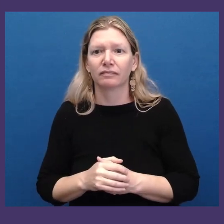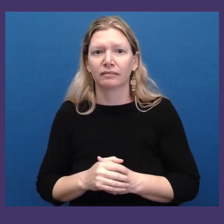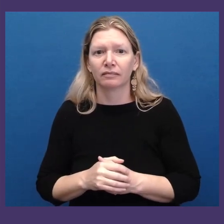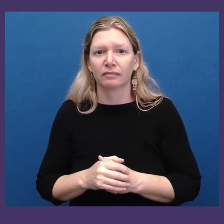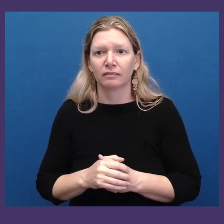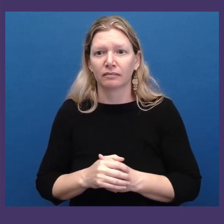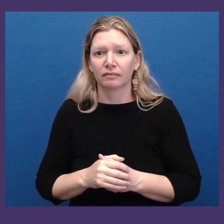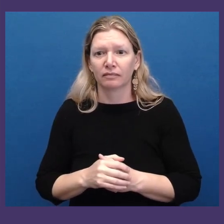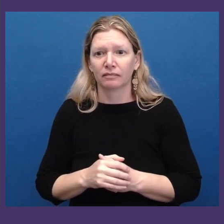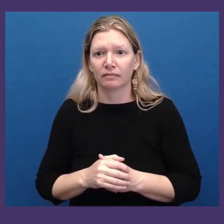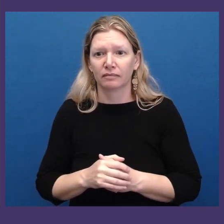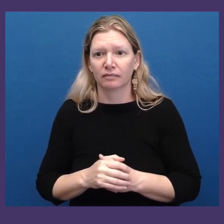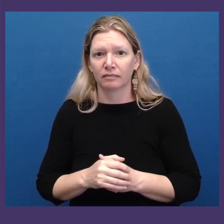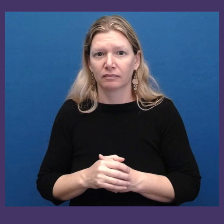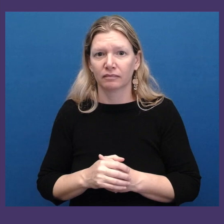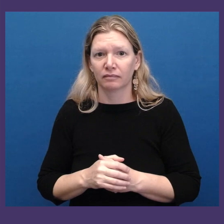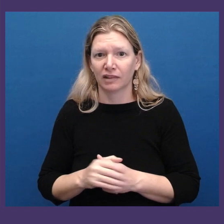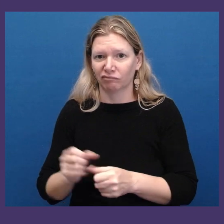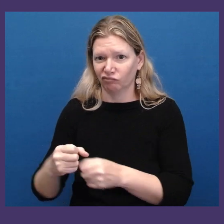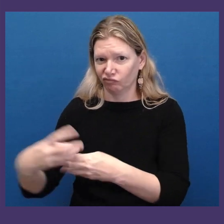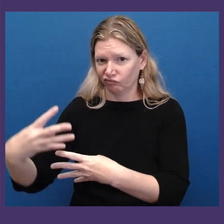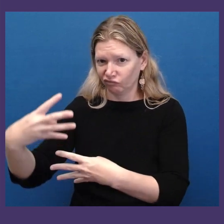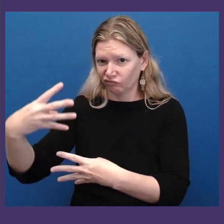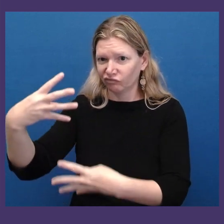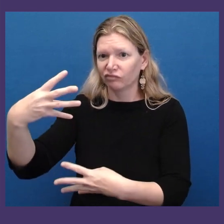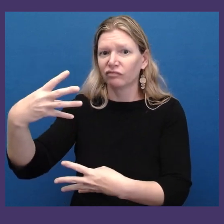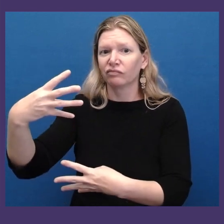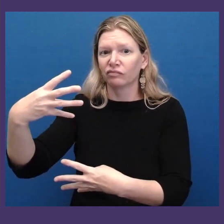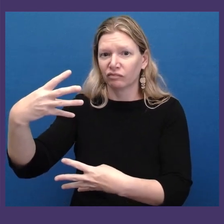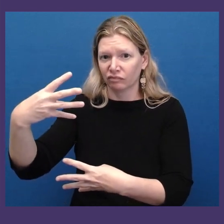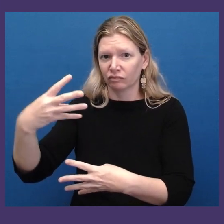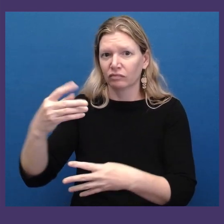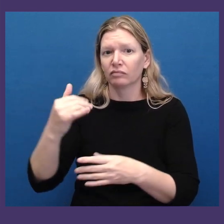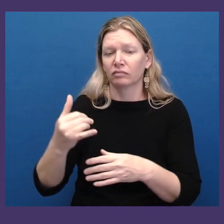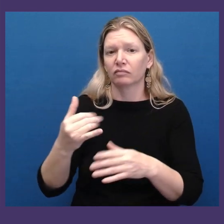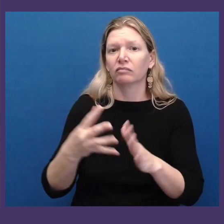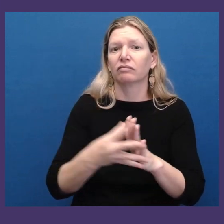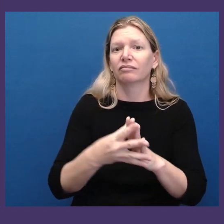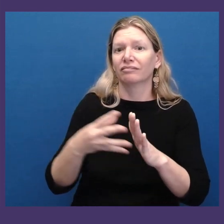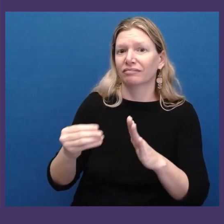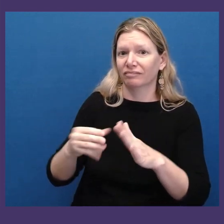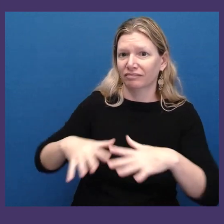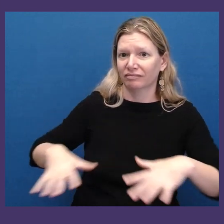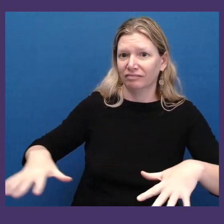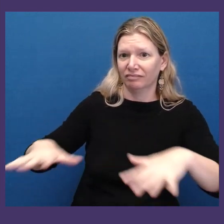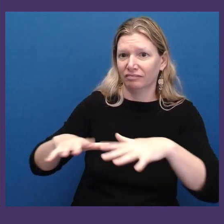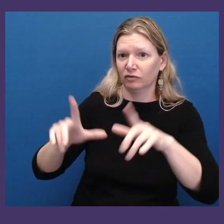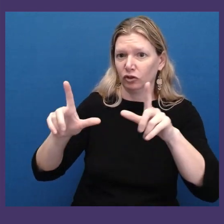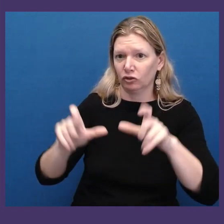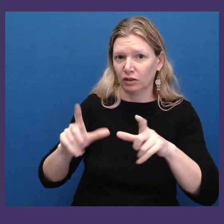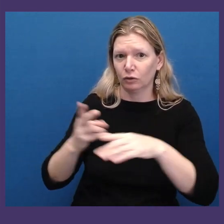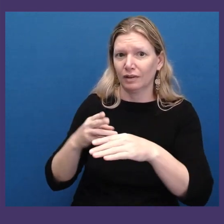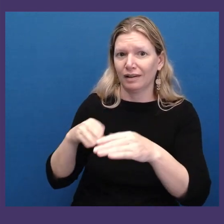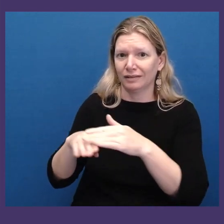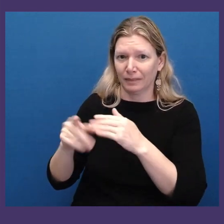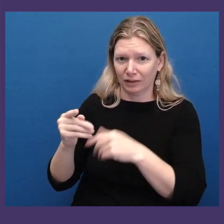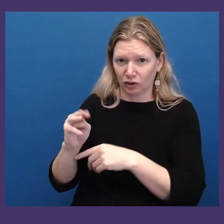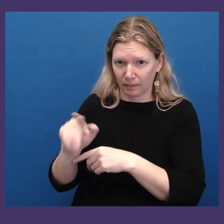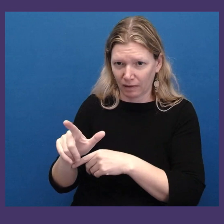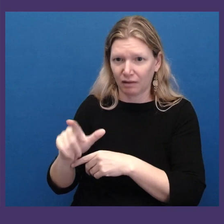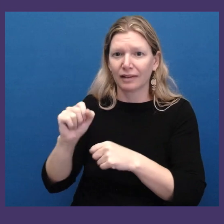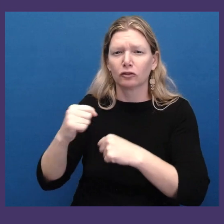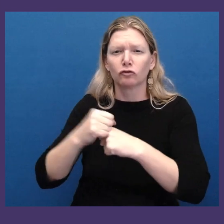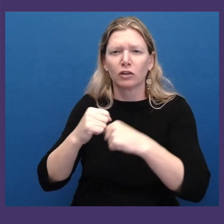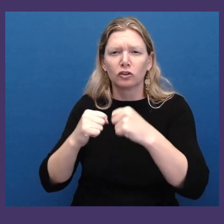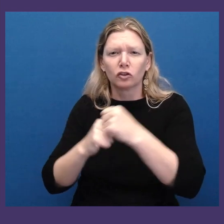To replicate the spatial layout of the screenshot using accessible HTML, you can structure the layout using semantic elements and art. So I got the result, and